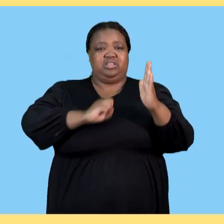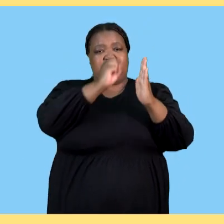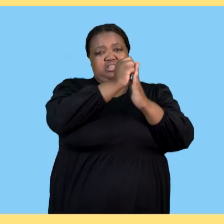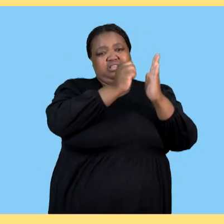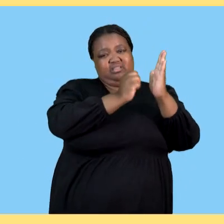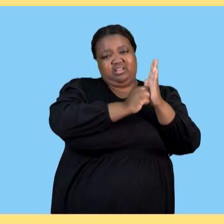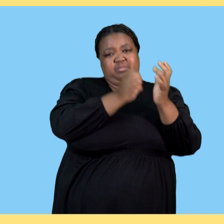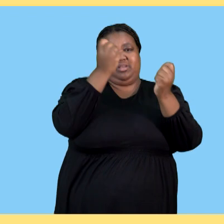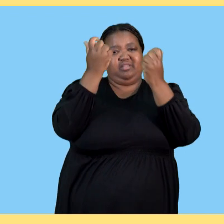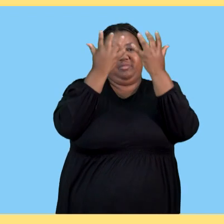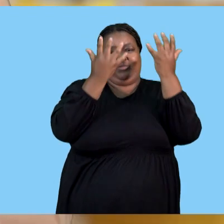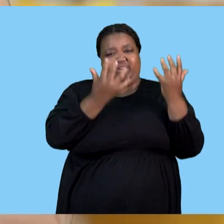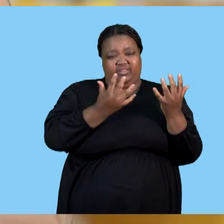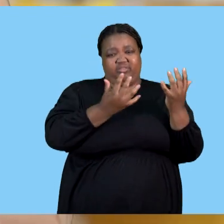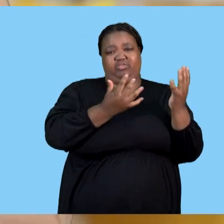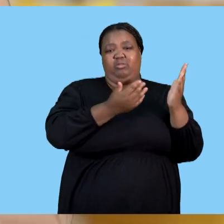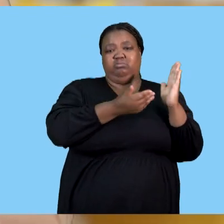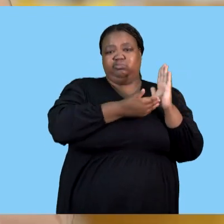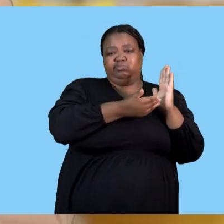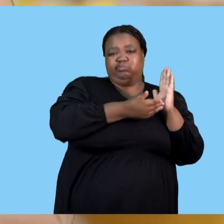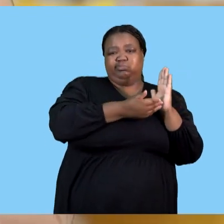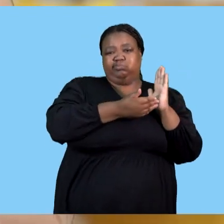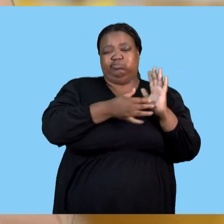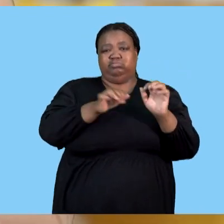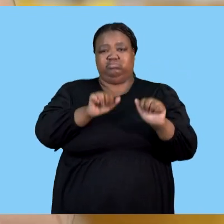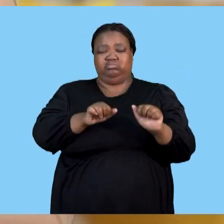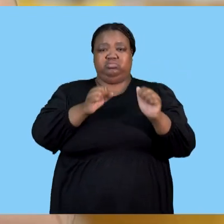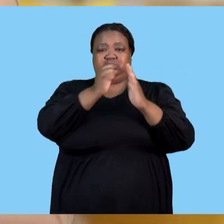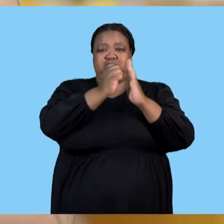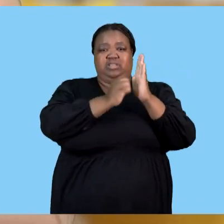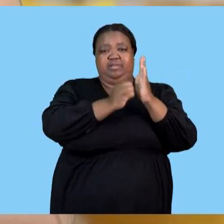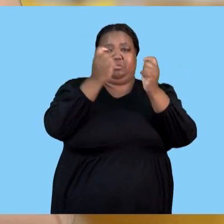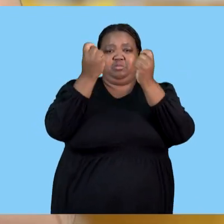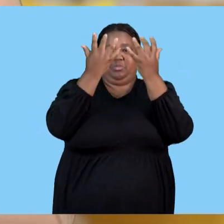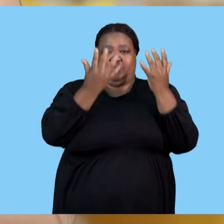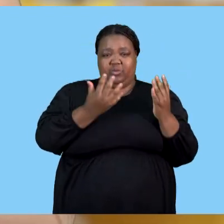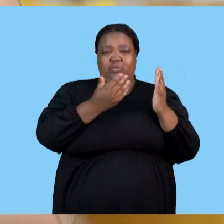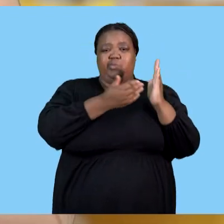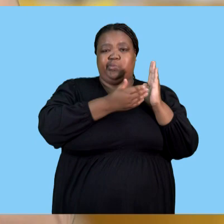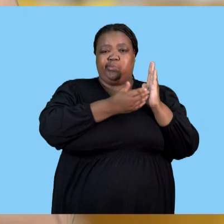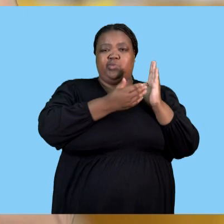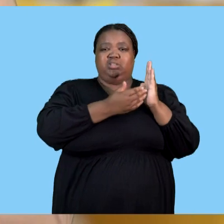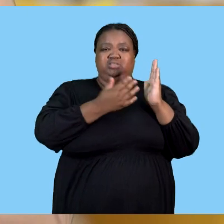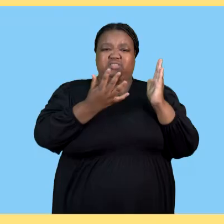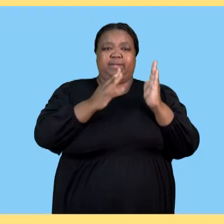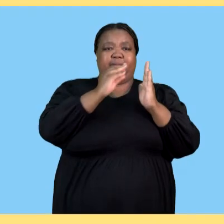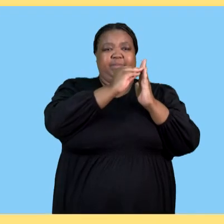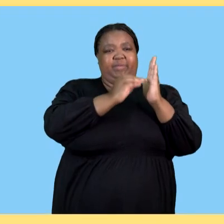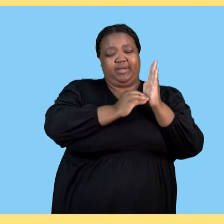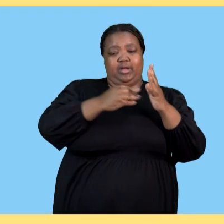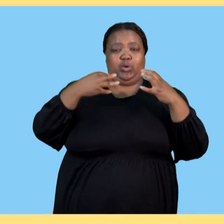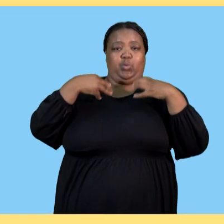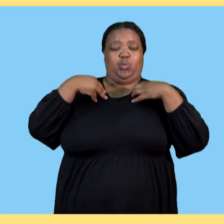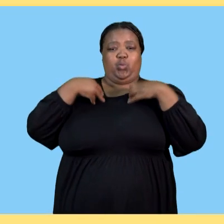statement of financial position. In the statement of financial position, I'm going to record it under my